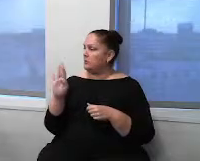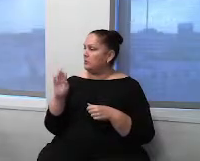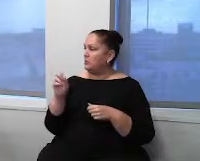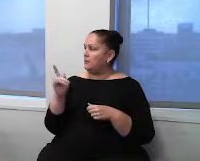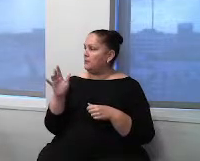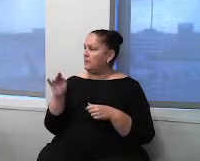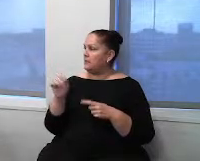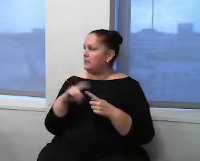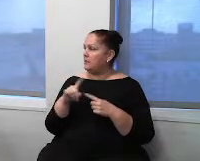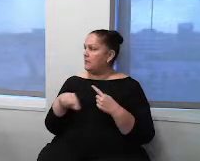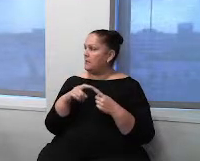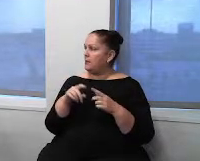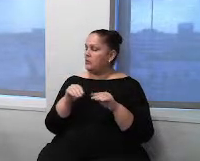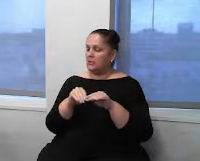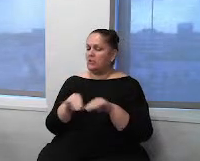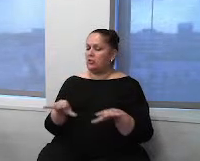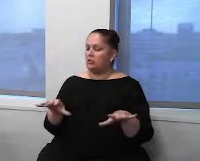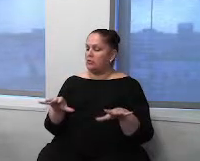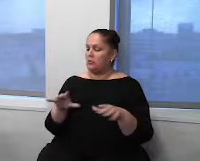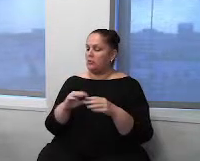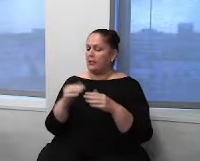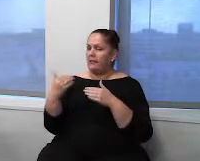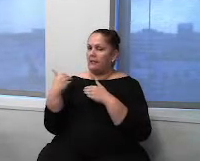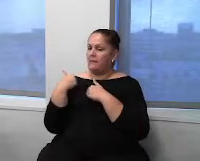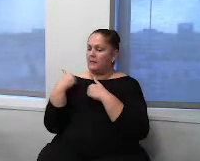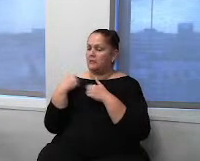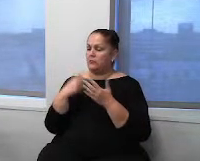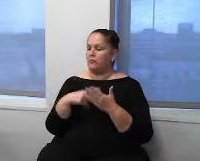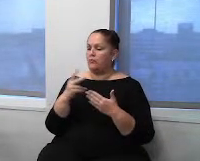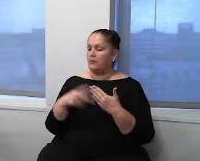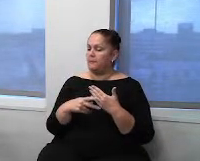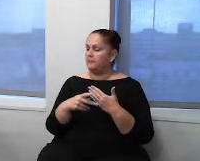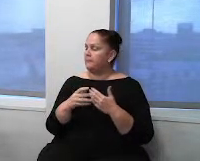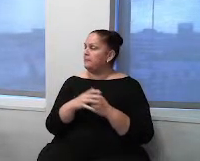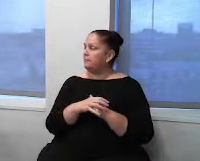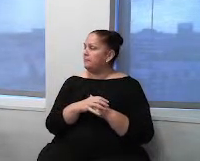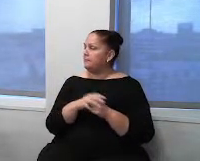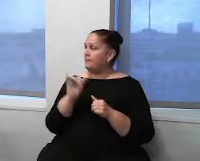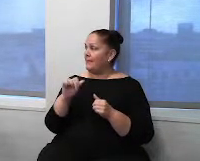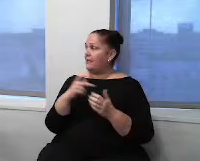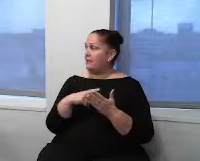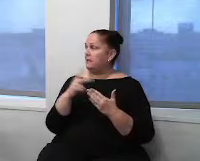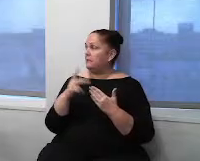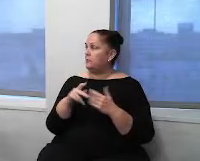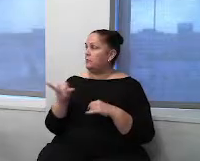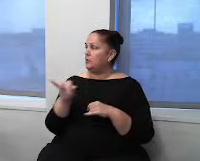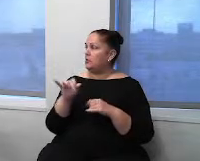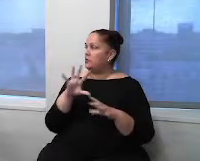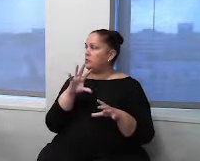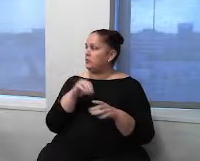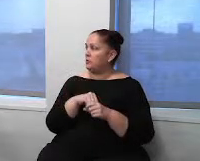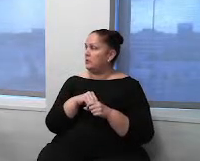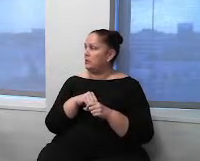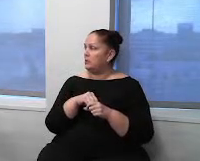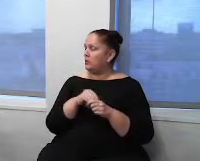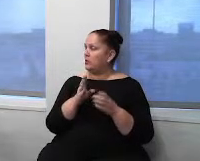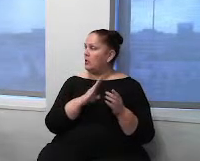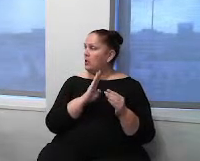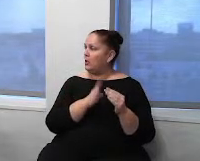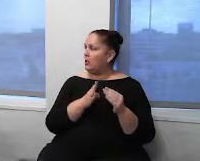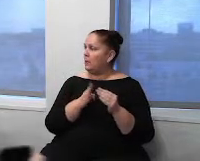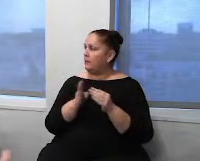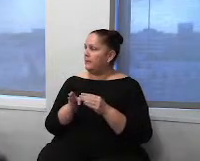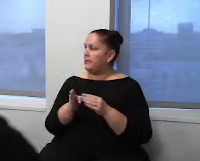Mr. Burgermeister, with respect to the distribution reliability programs, that program also